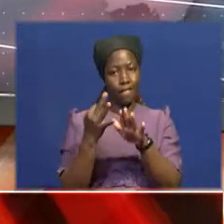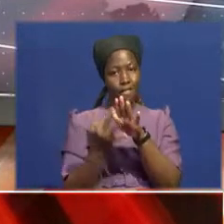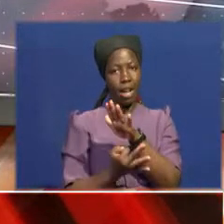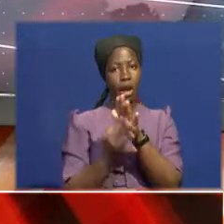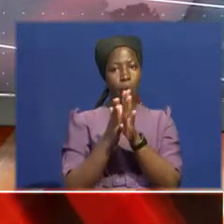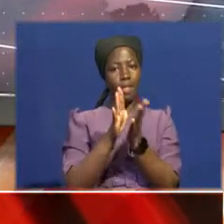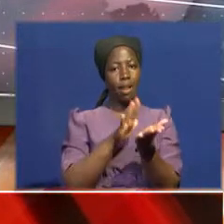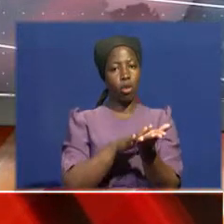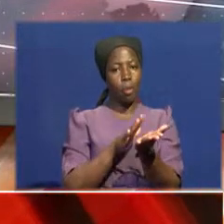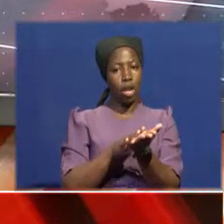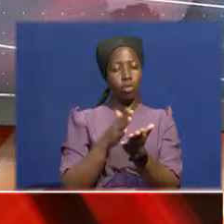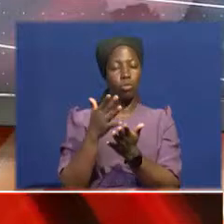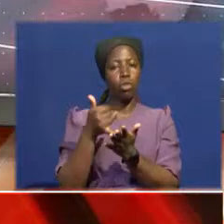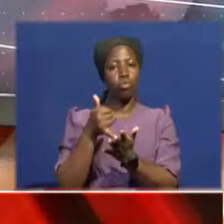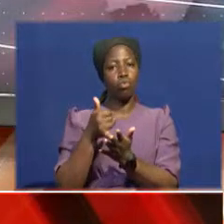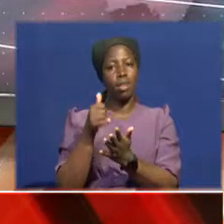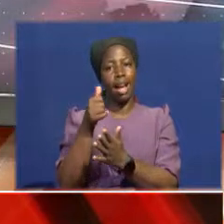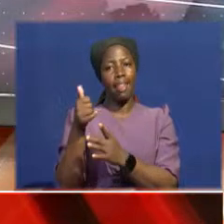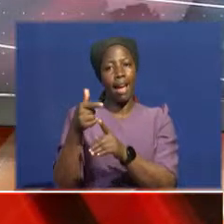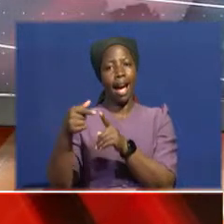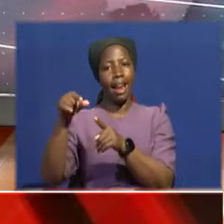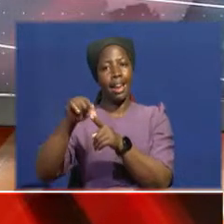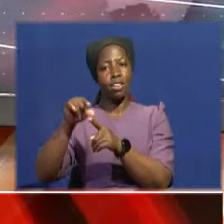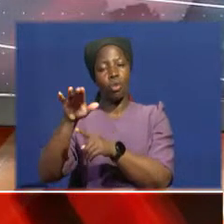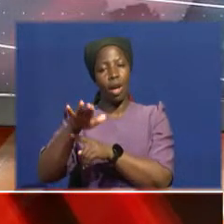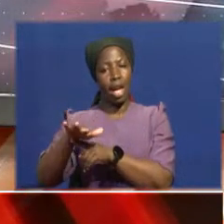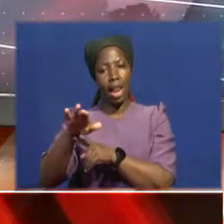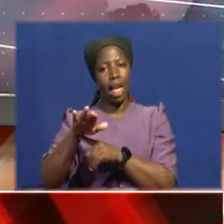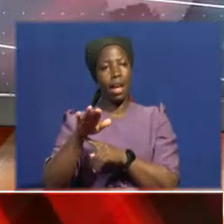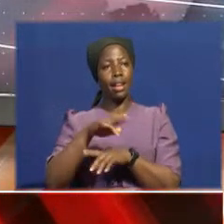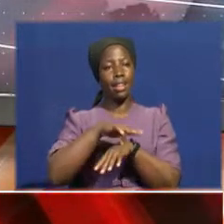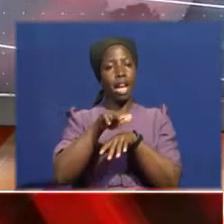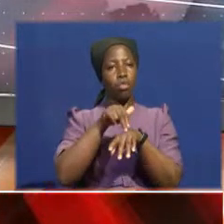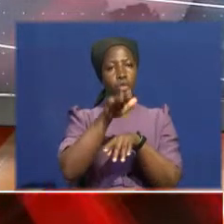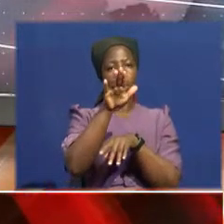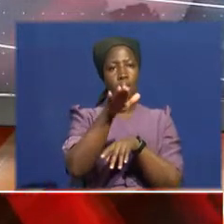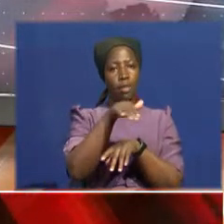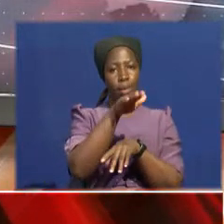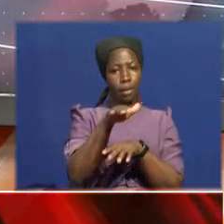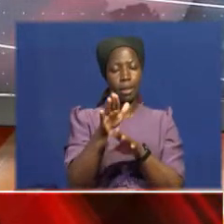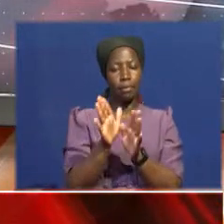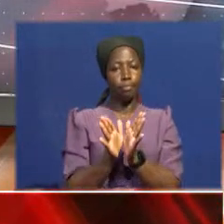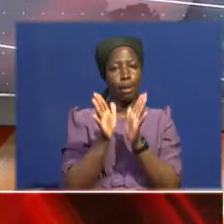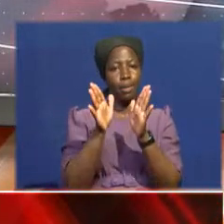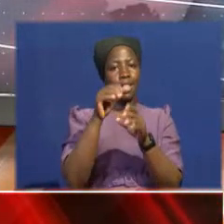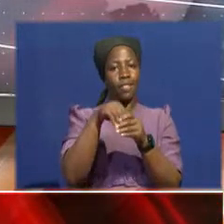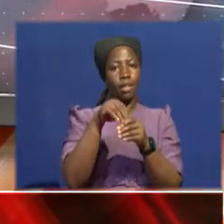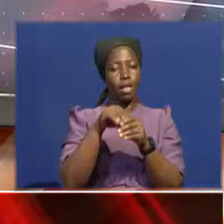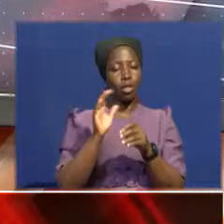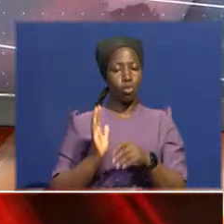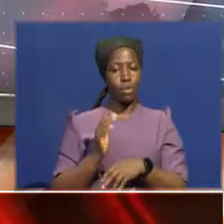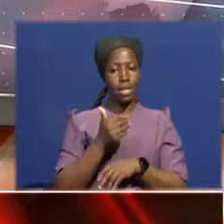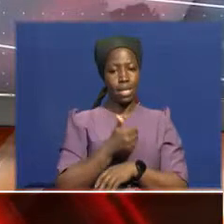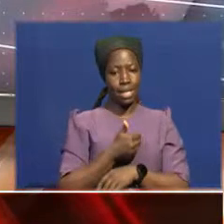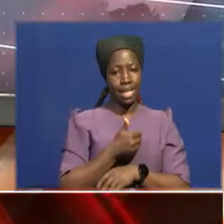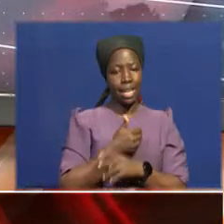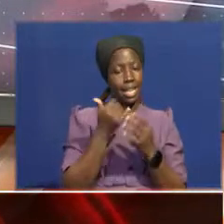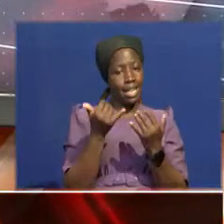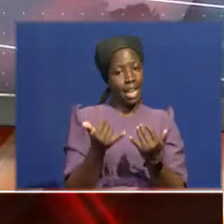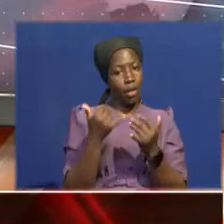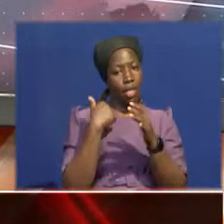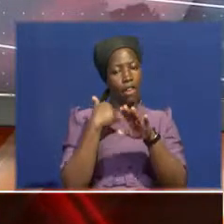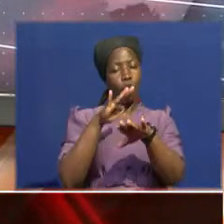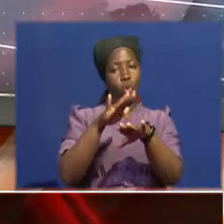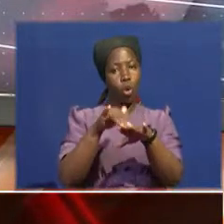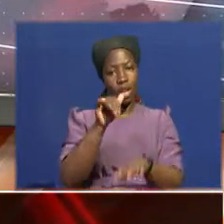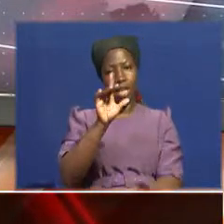additional areas. The National Assembly's Public Investment Committee, now in that particular report to the Committee of Implementation, has summoned